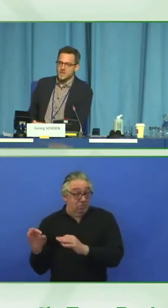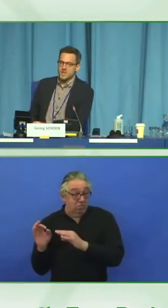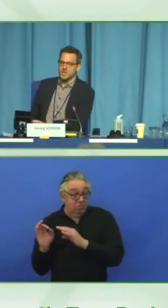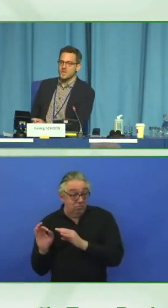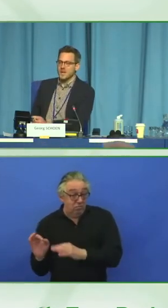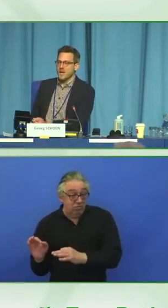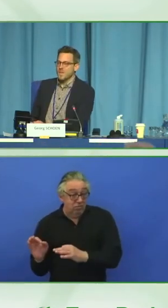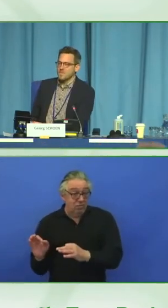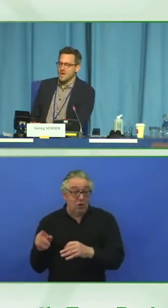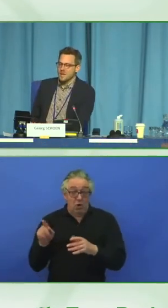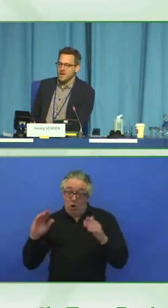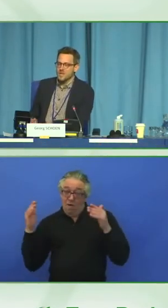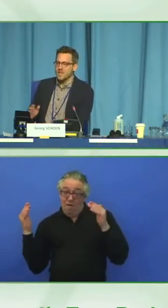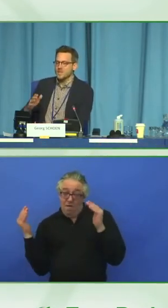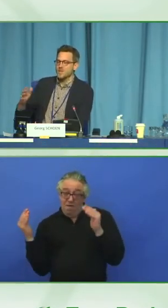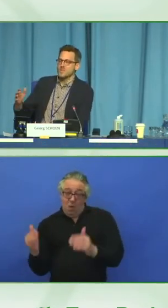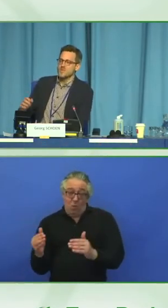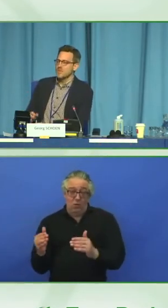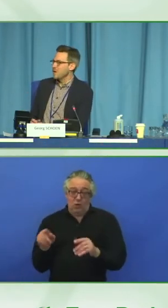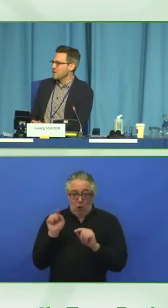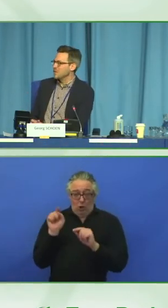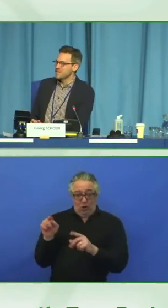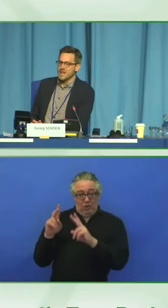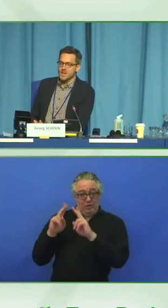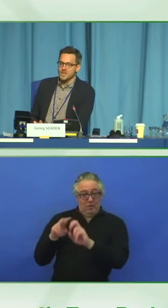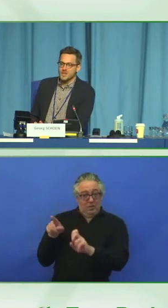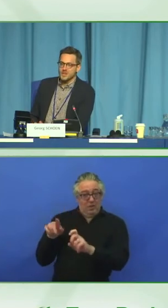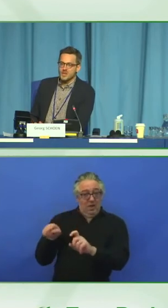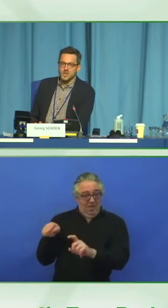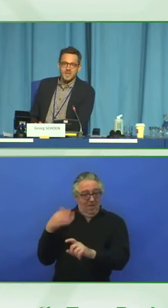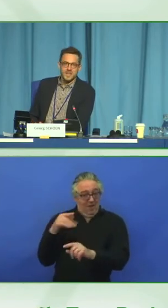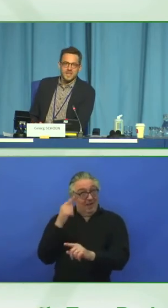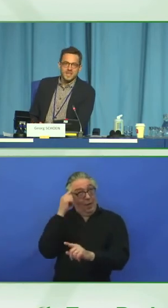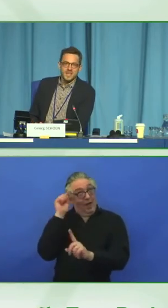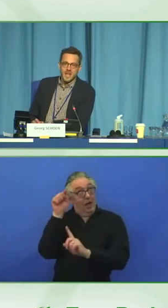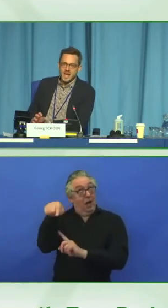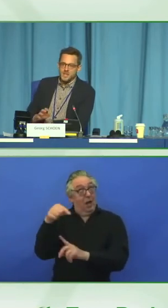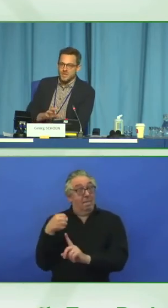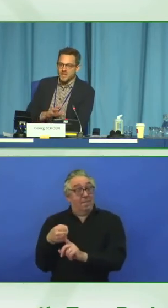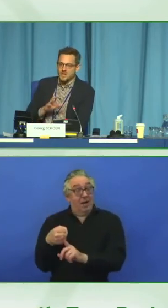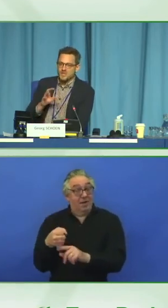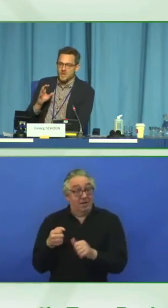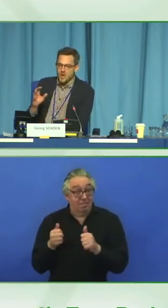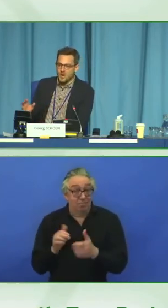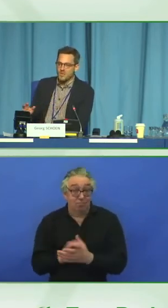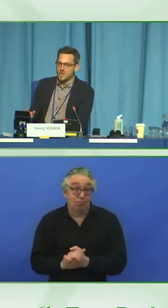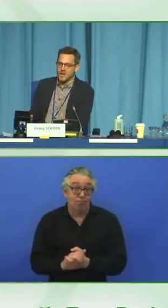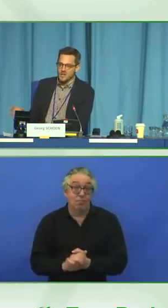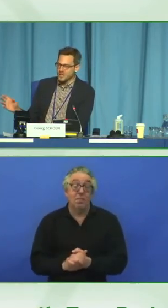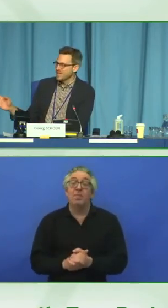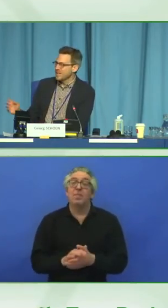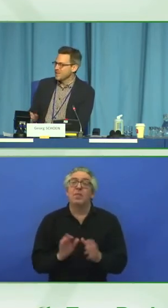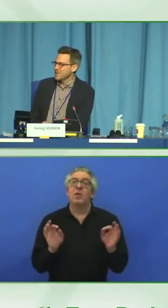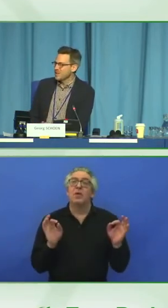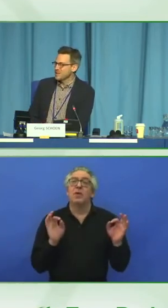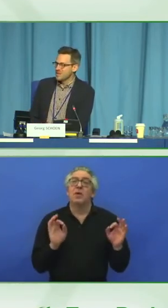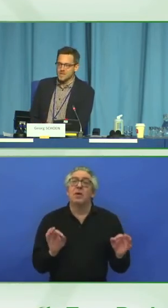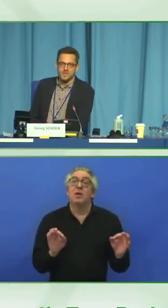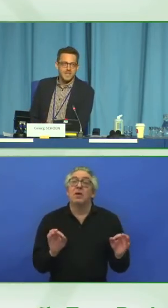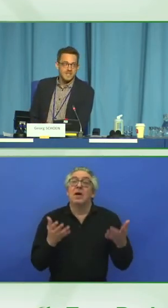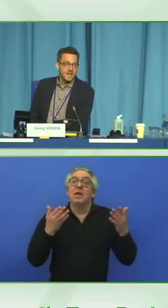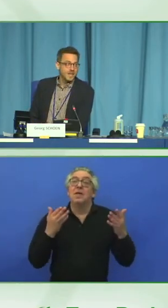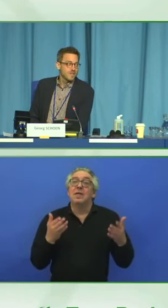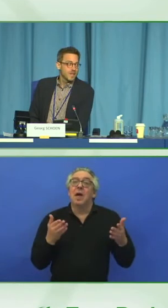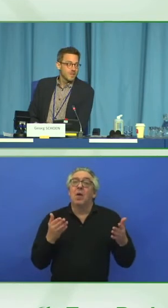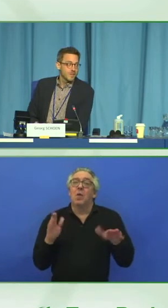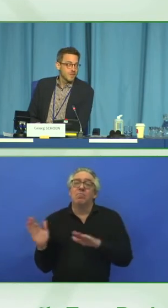Great. Thank you, Charu. I would like to move now our discussion to the aspect of collaboration, and I will turn to